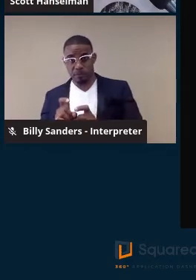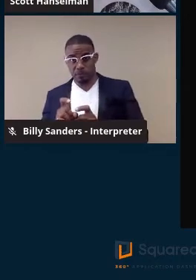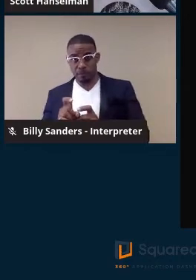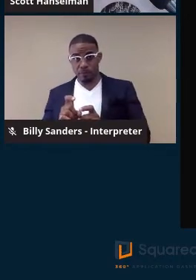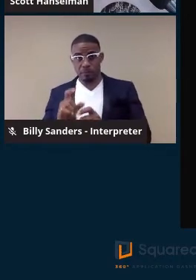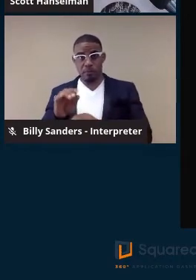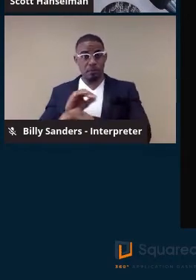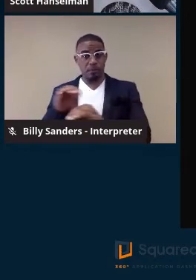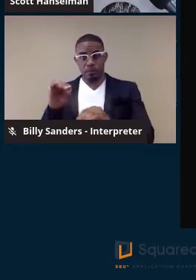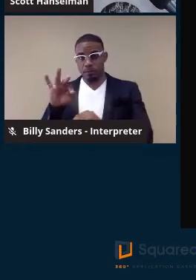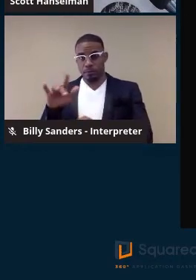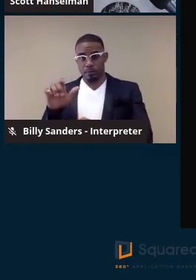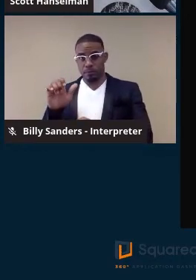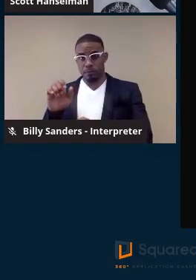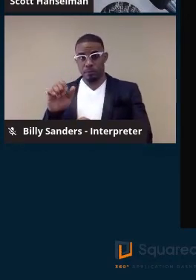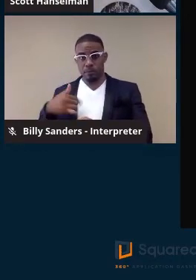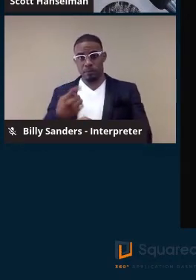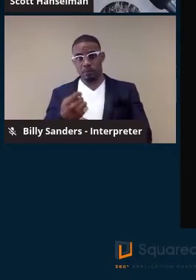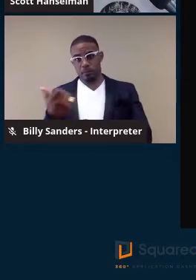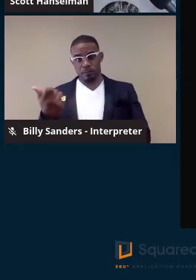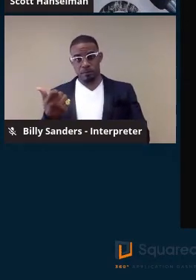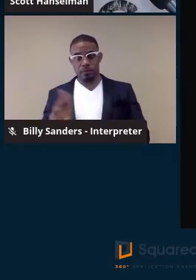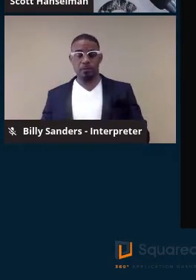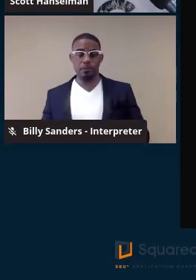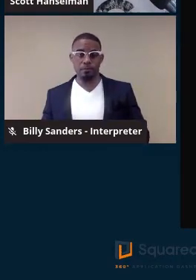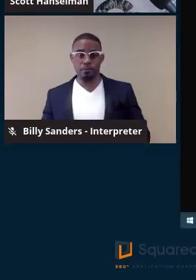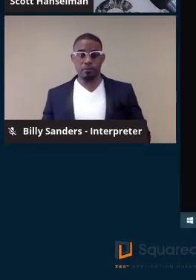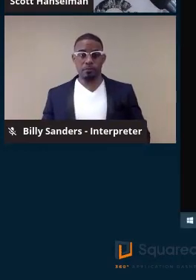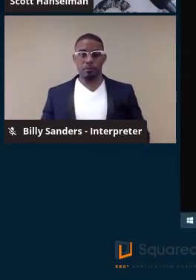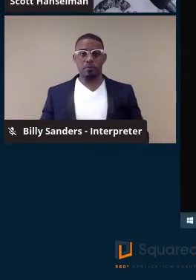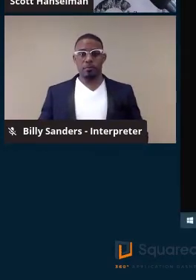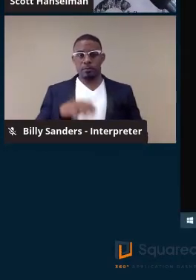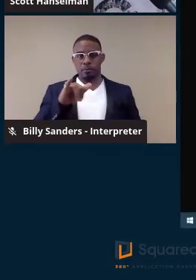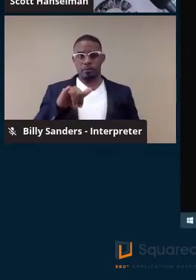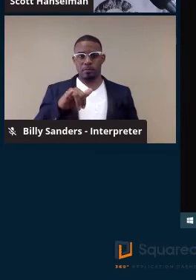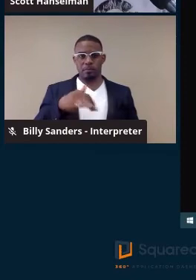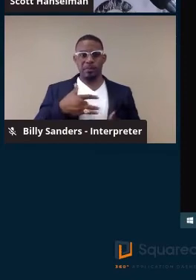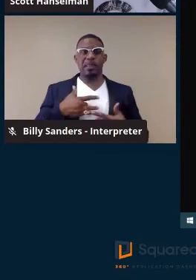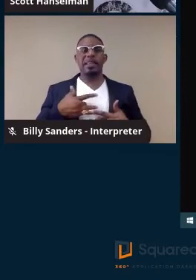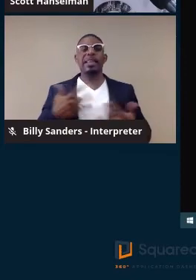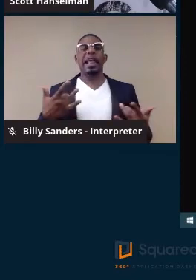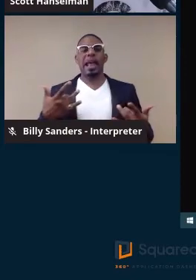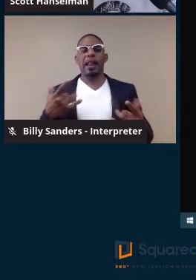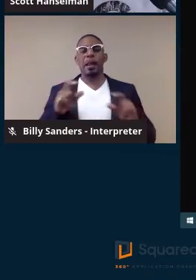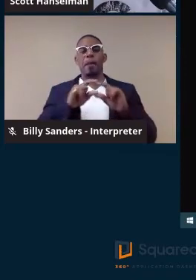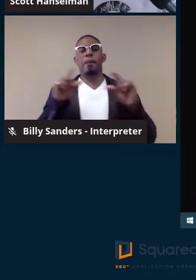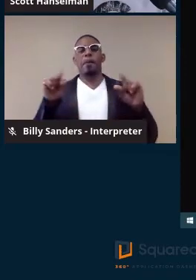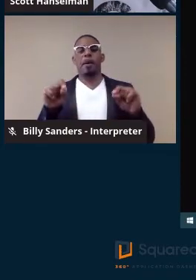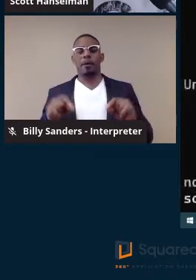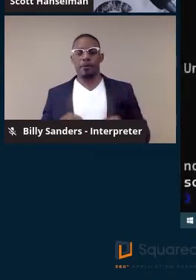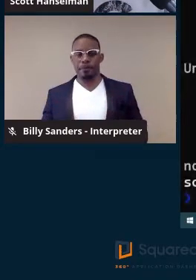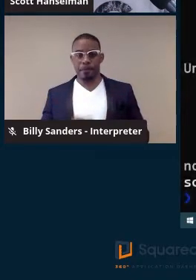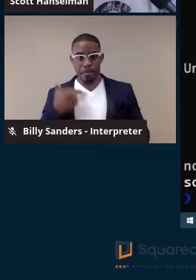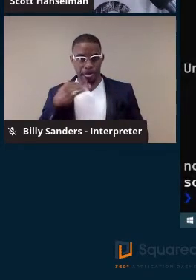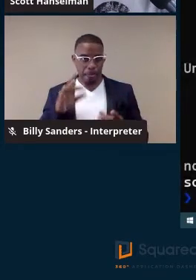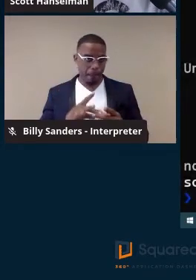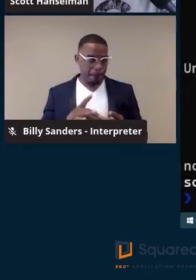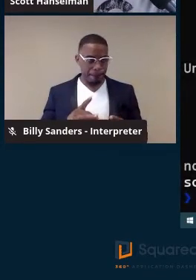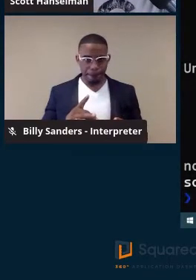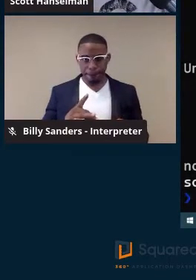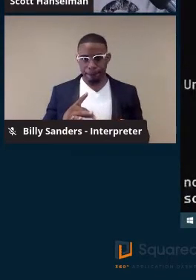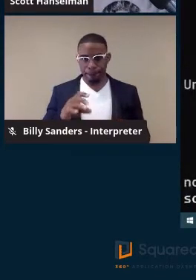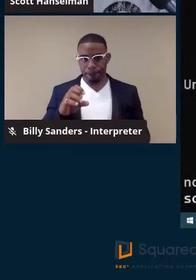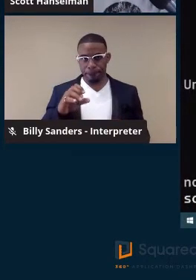and no files have been removed. So that's a status bar. And if I say